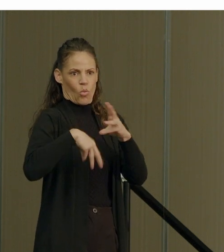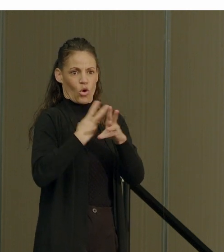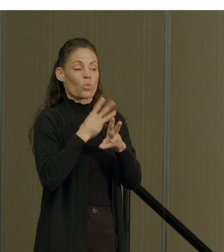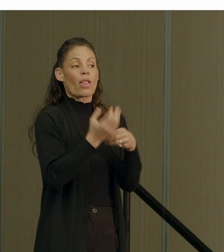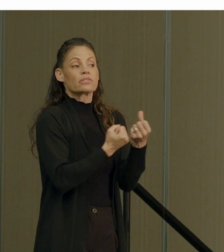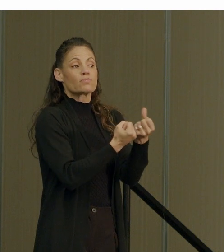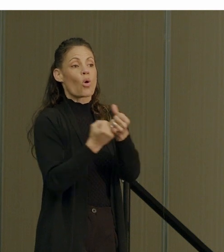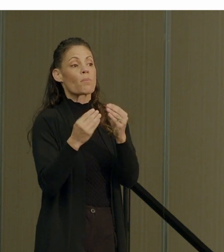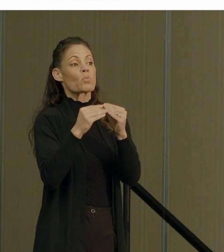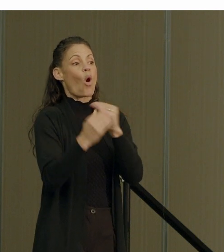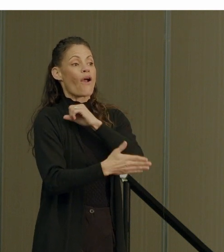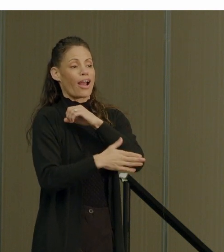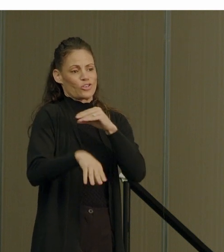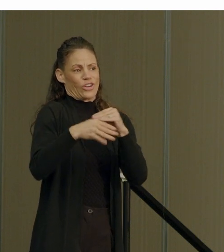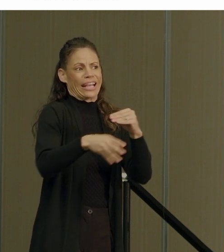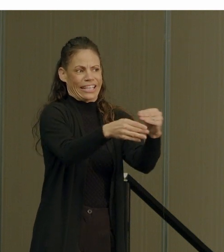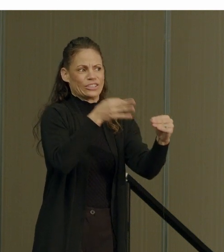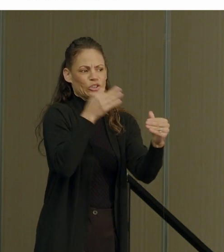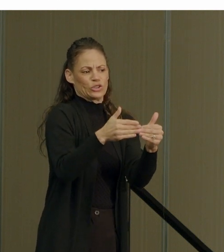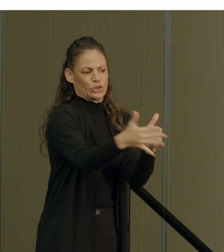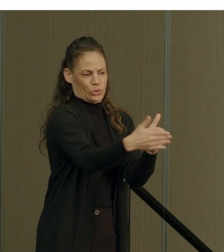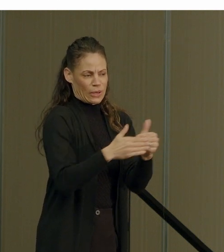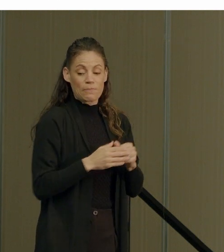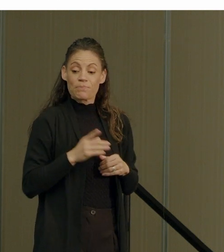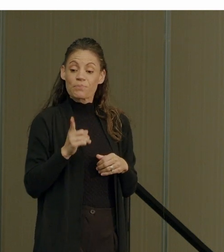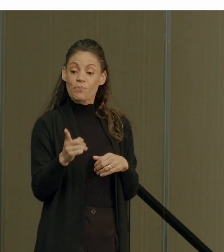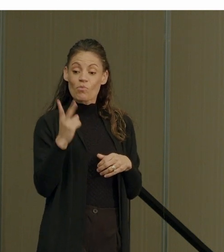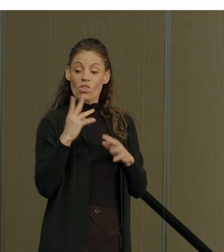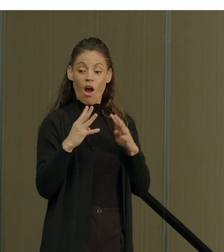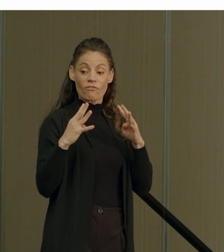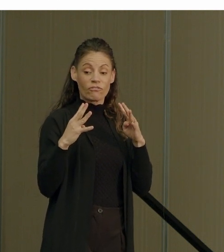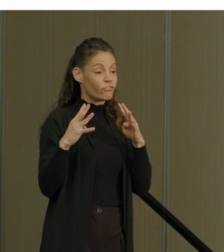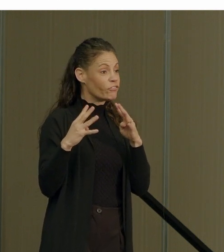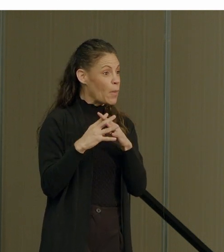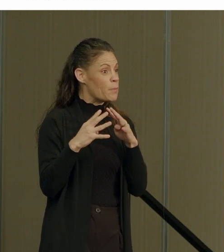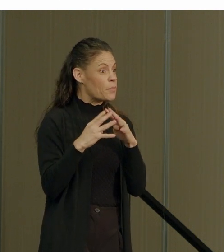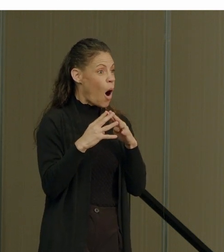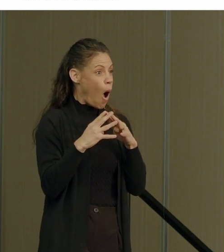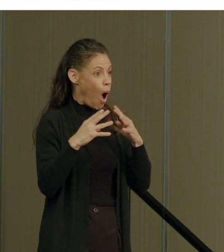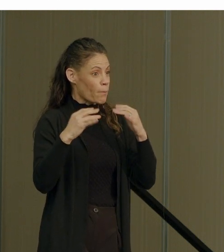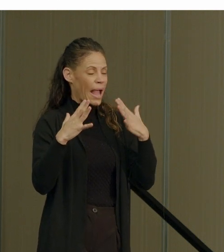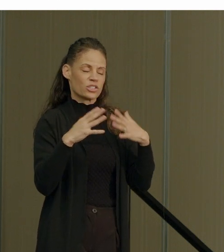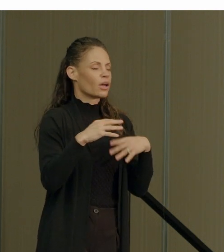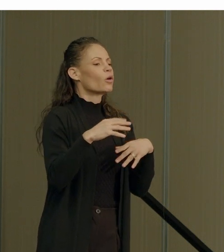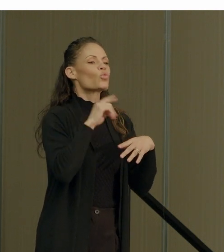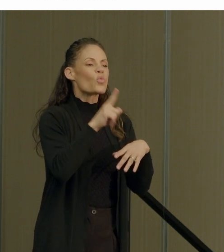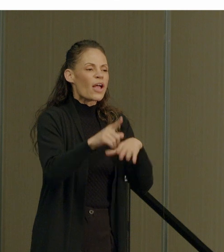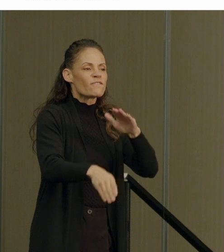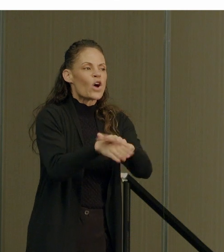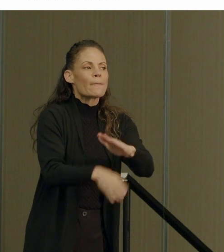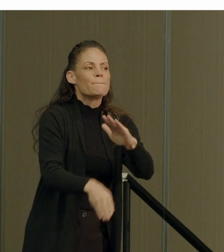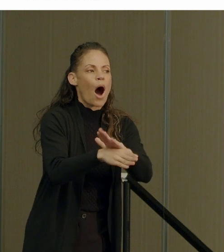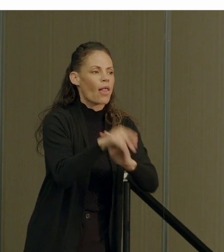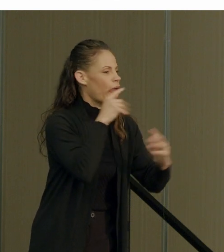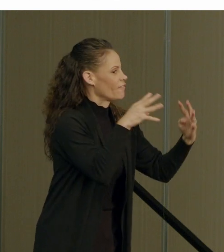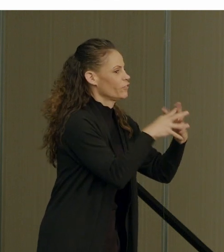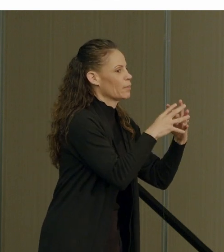coming soon. On the screen, we have a football match, a real football match, not an American football match.